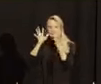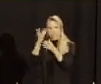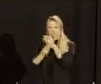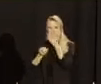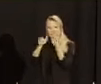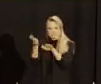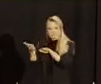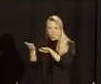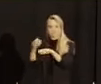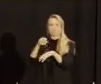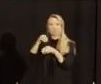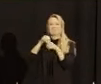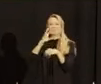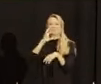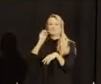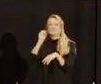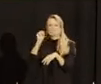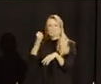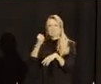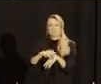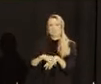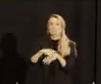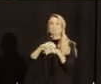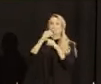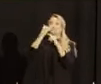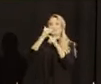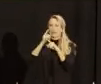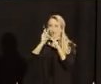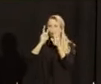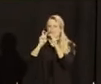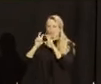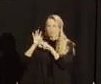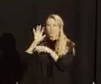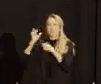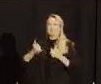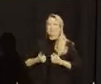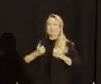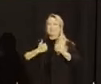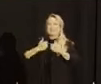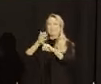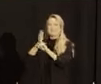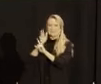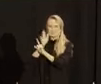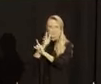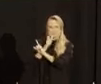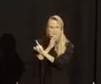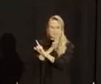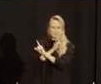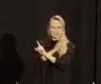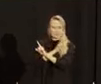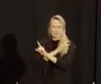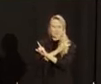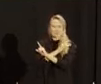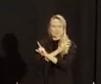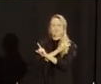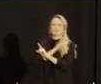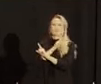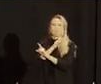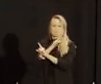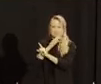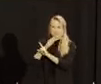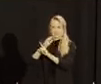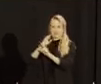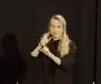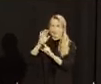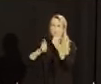she spent as much time, if not more time, in institutions than she did in the community, because community